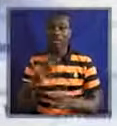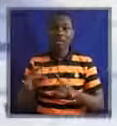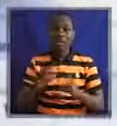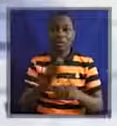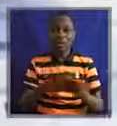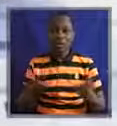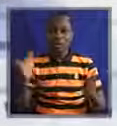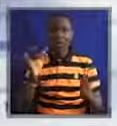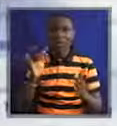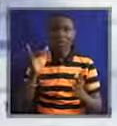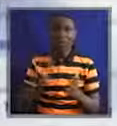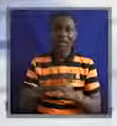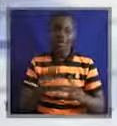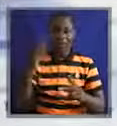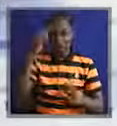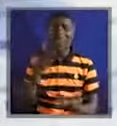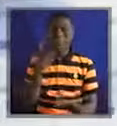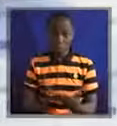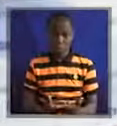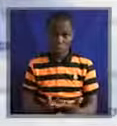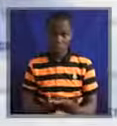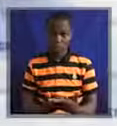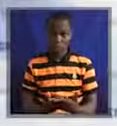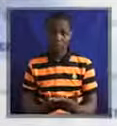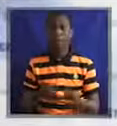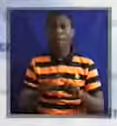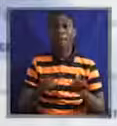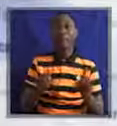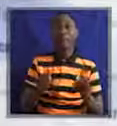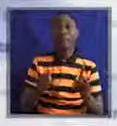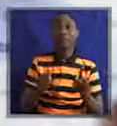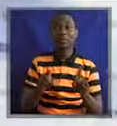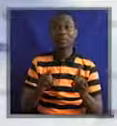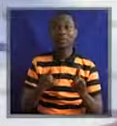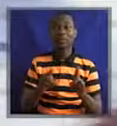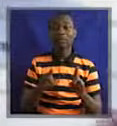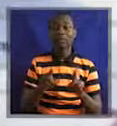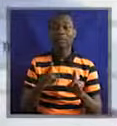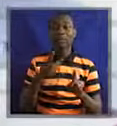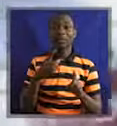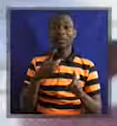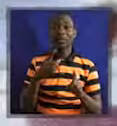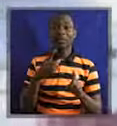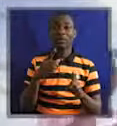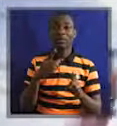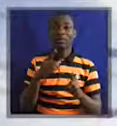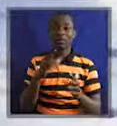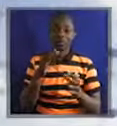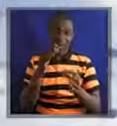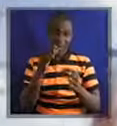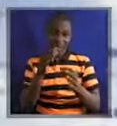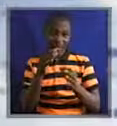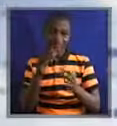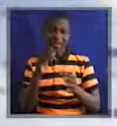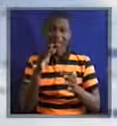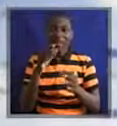as adi omo ye no, e adi papa." Now, so the mere fact to say, "O consorto sa medium noa,"